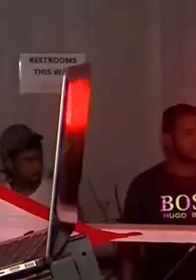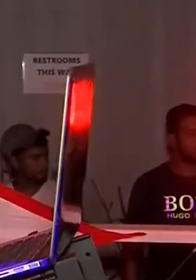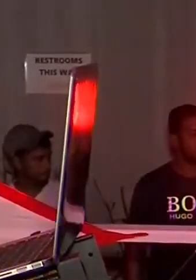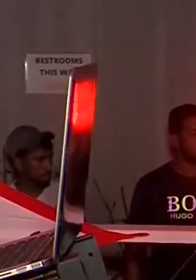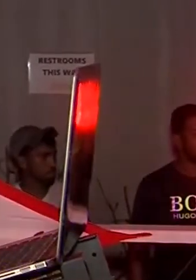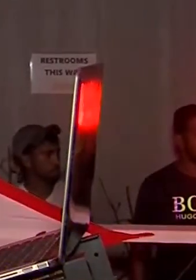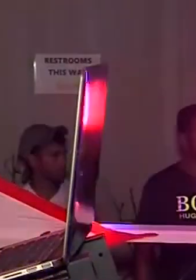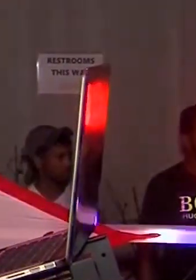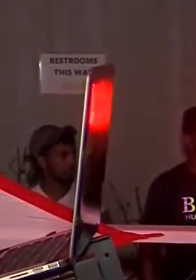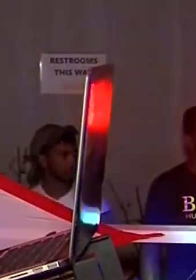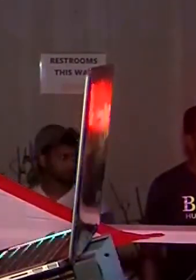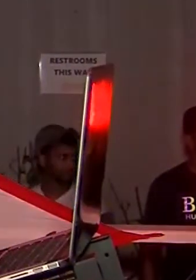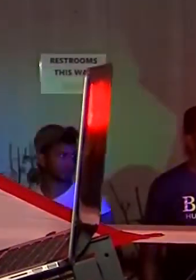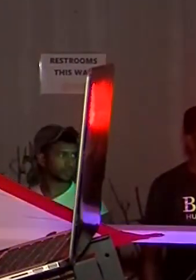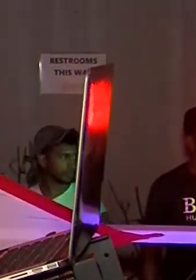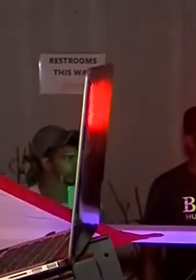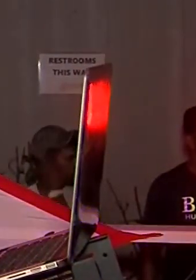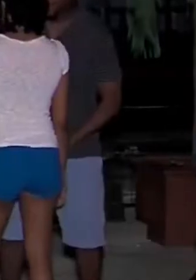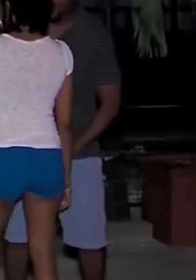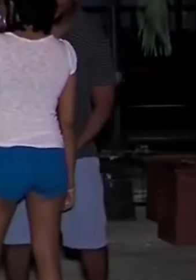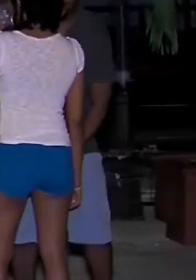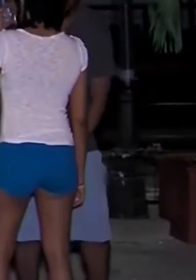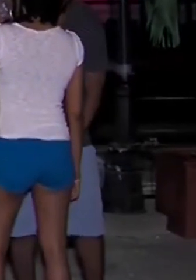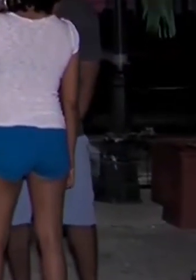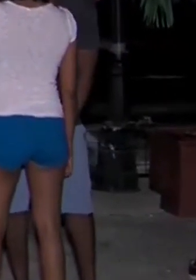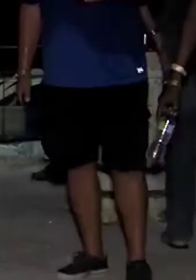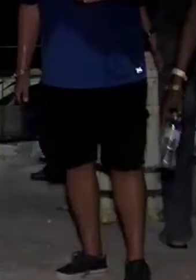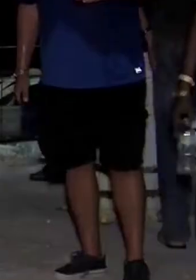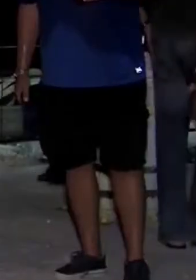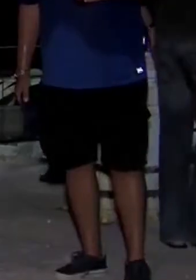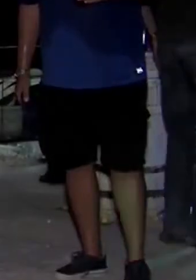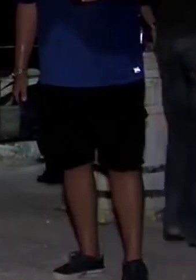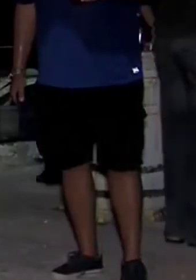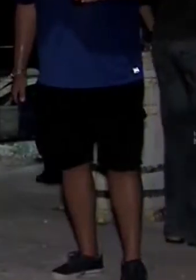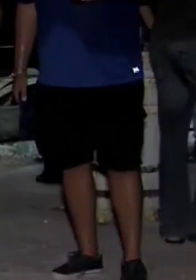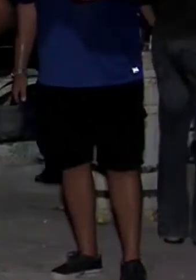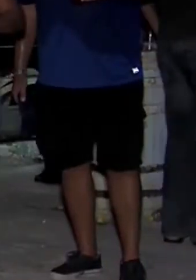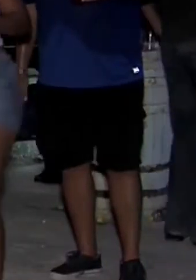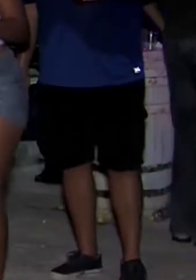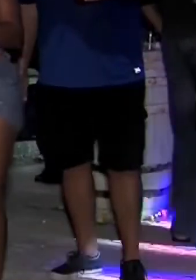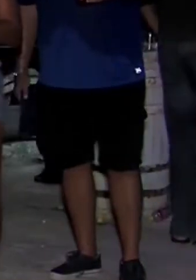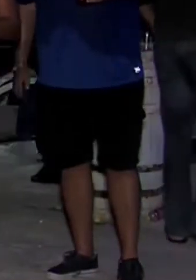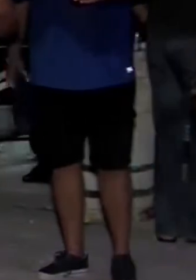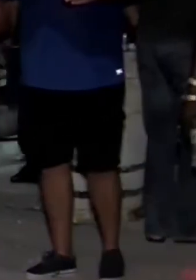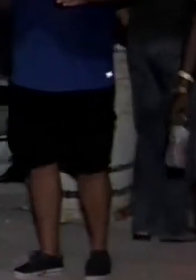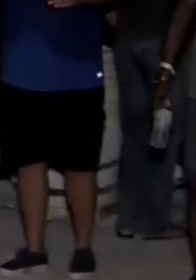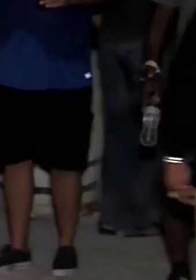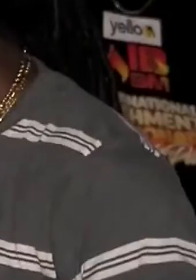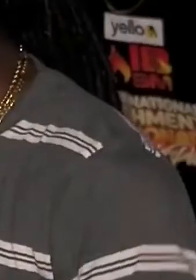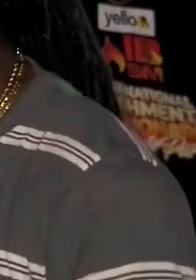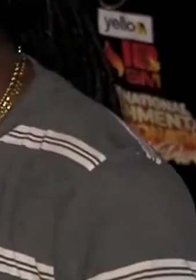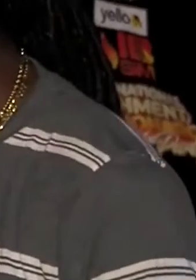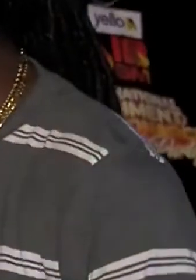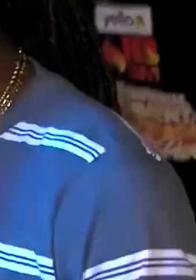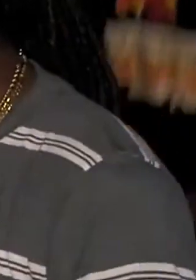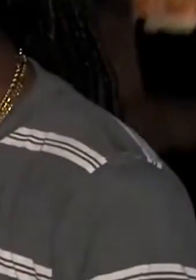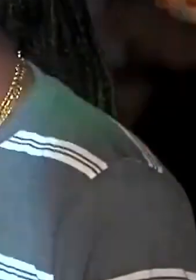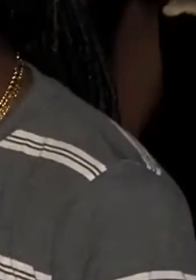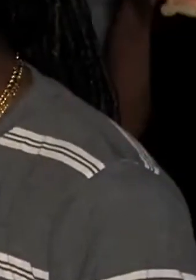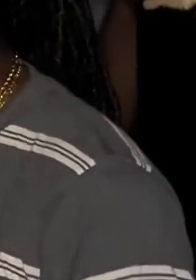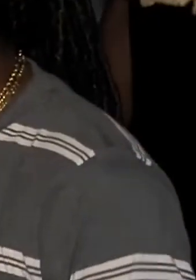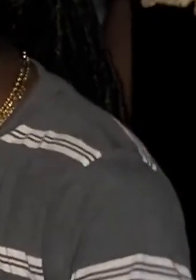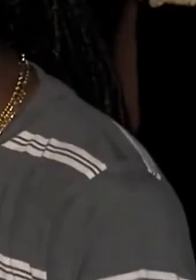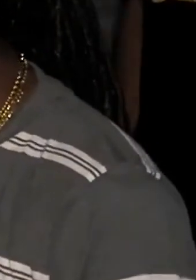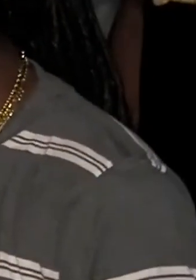in Trinidad, and they love the song, so they've been pushing the song in Trinidad as well. I believe that there's been a vast improvement. I feel a lot better and more